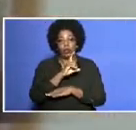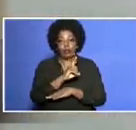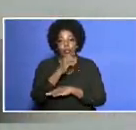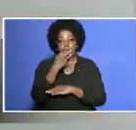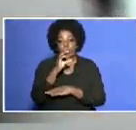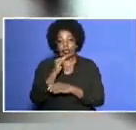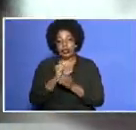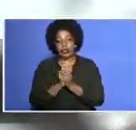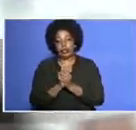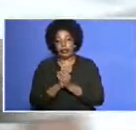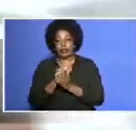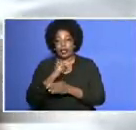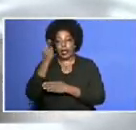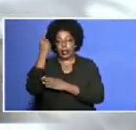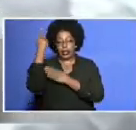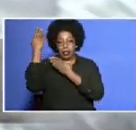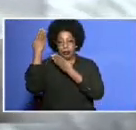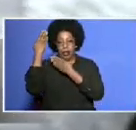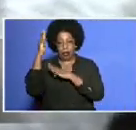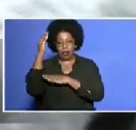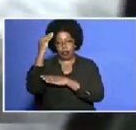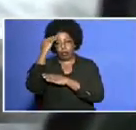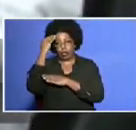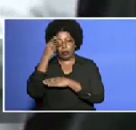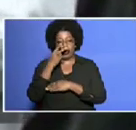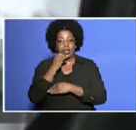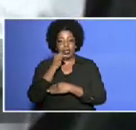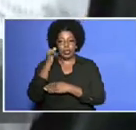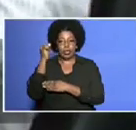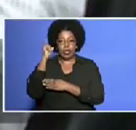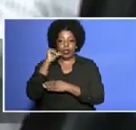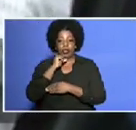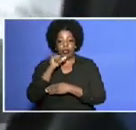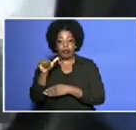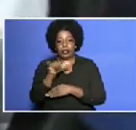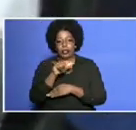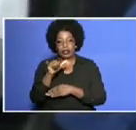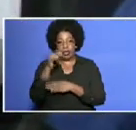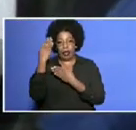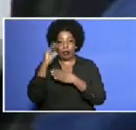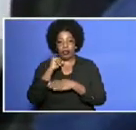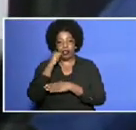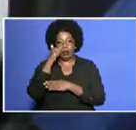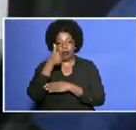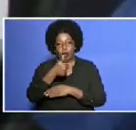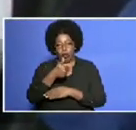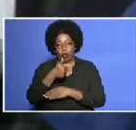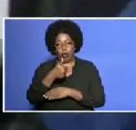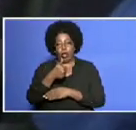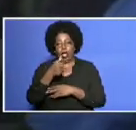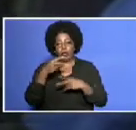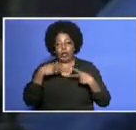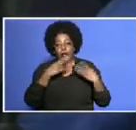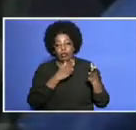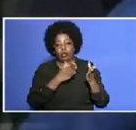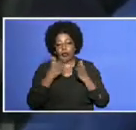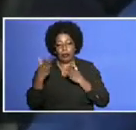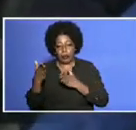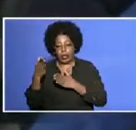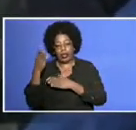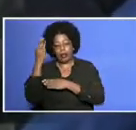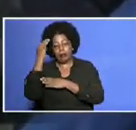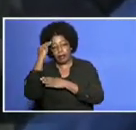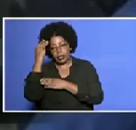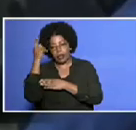Well, I think the Bahamas recognize that the Bahamas that we saw yesterday won't be the same Bahamas tomorrow, and we have to mentally prepare them for it so that